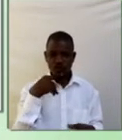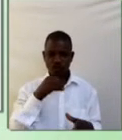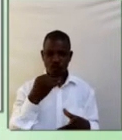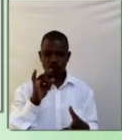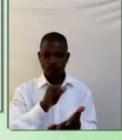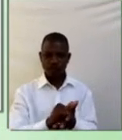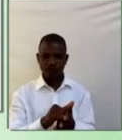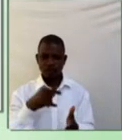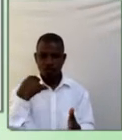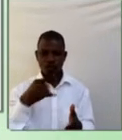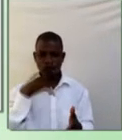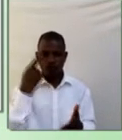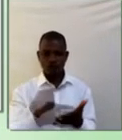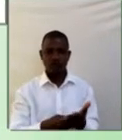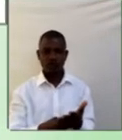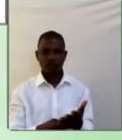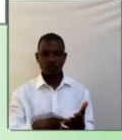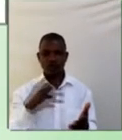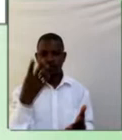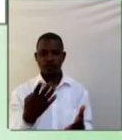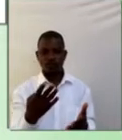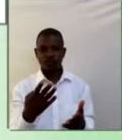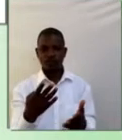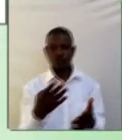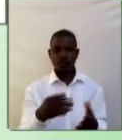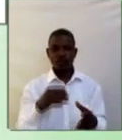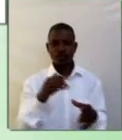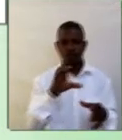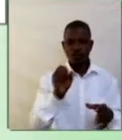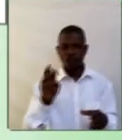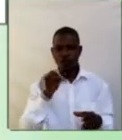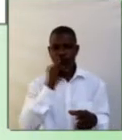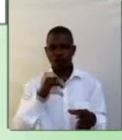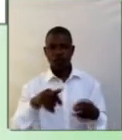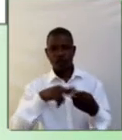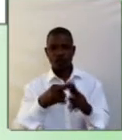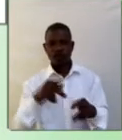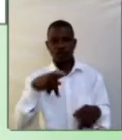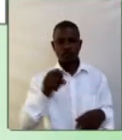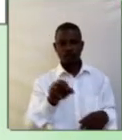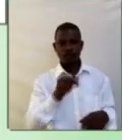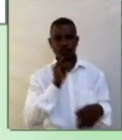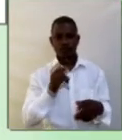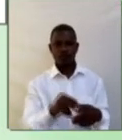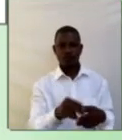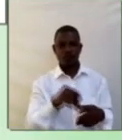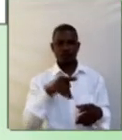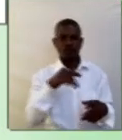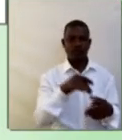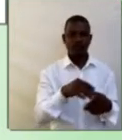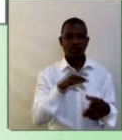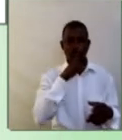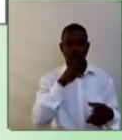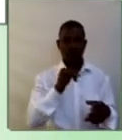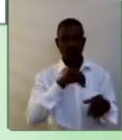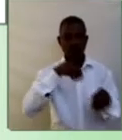of that, of what. 4. Compound relative pronouns. Compound relative pronouns